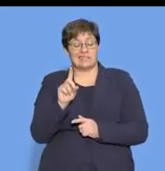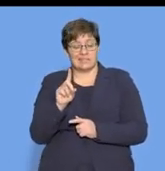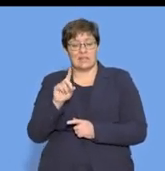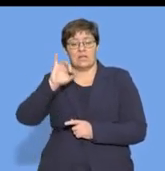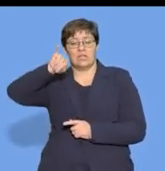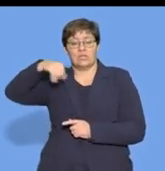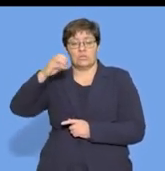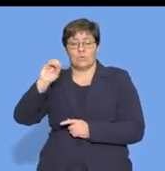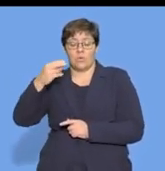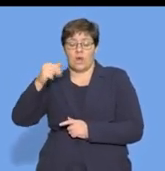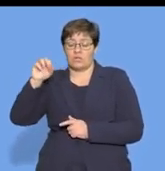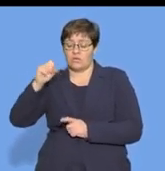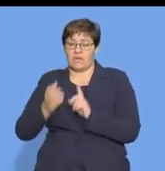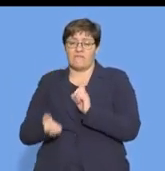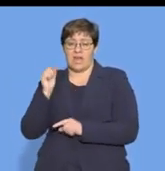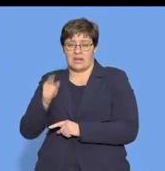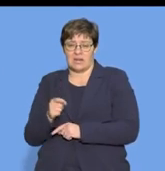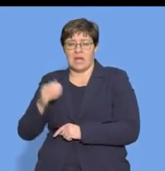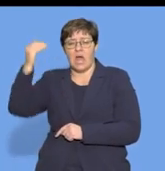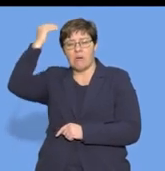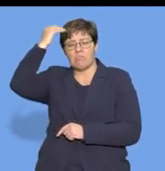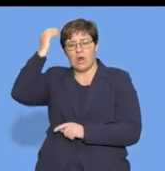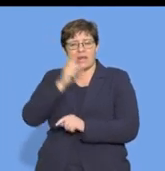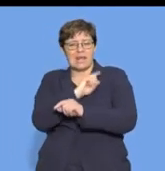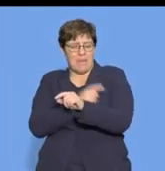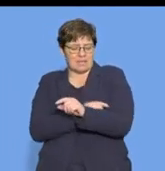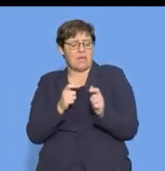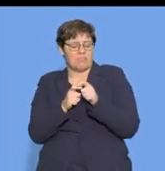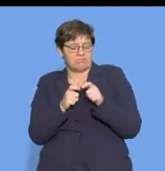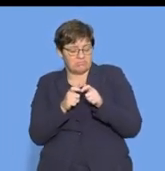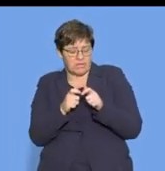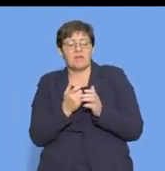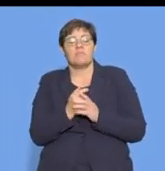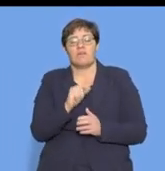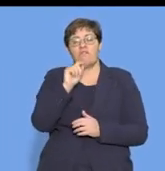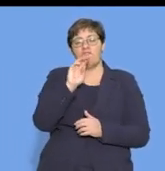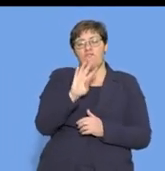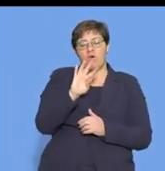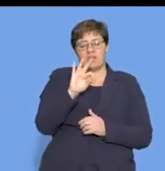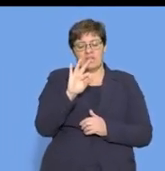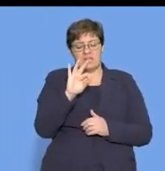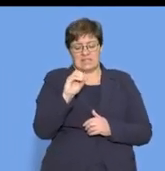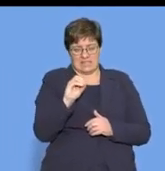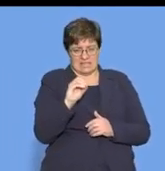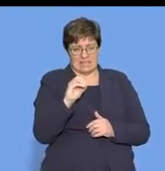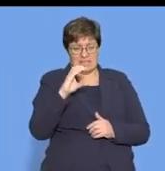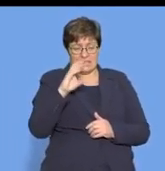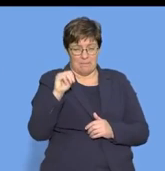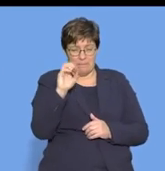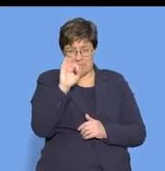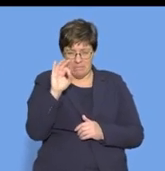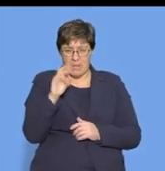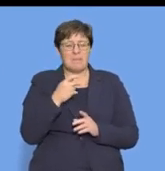Her average brain capacity is about 430 cubic centimeters. So you can see it's slightly